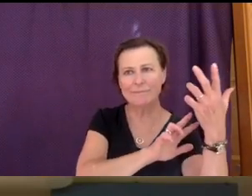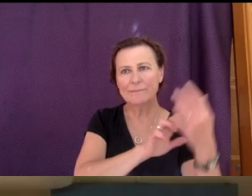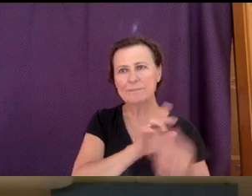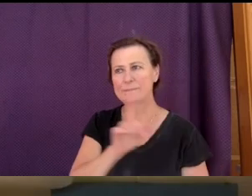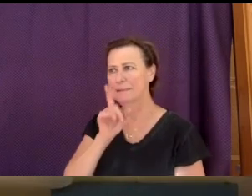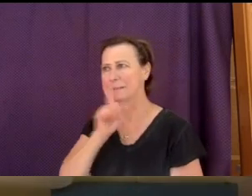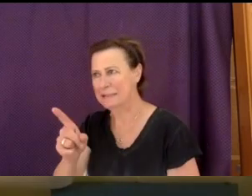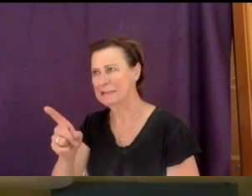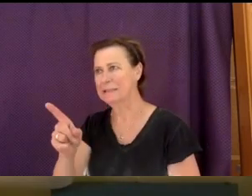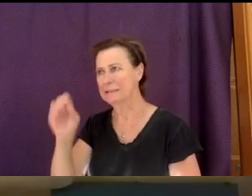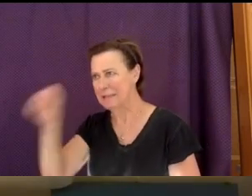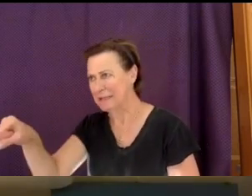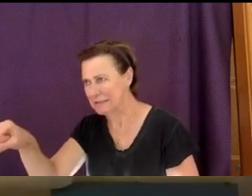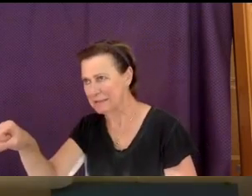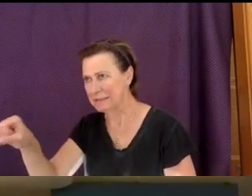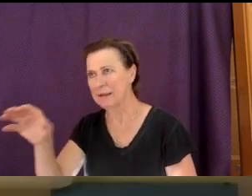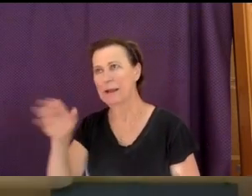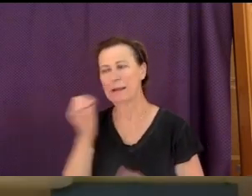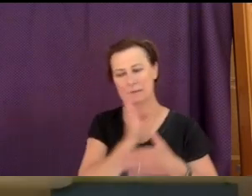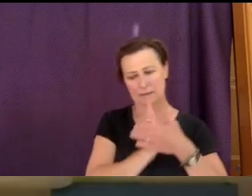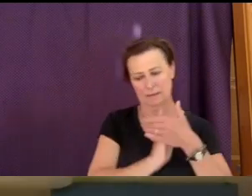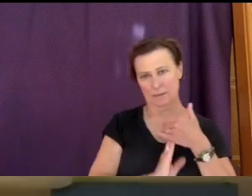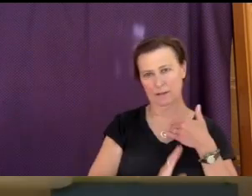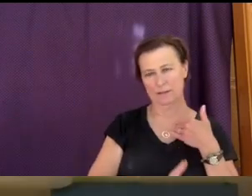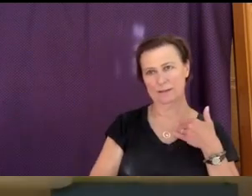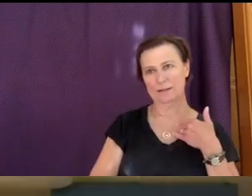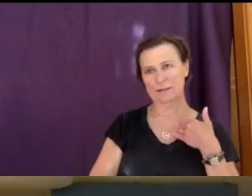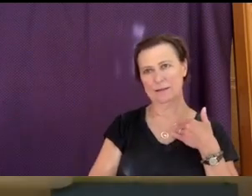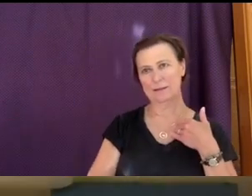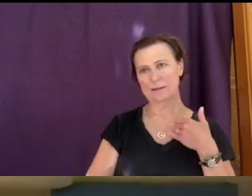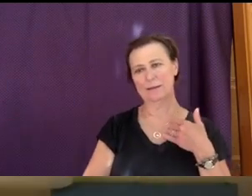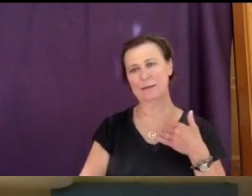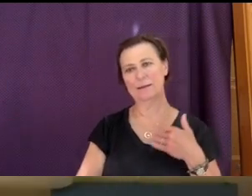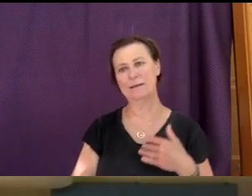insistent and humble,